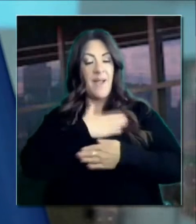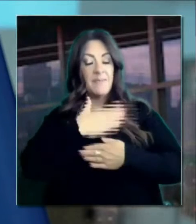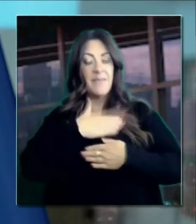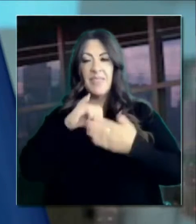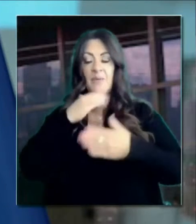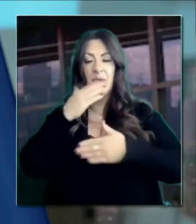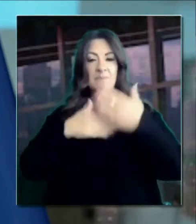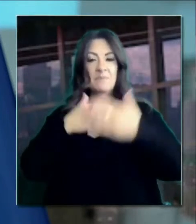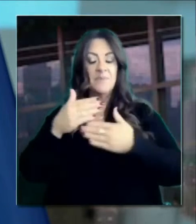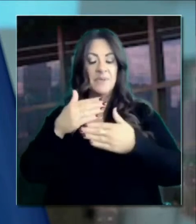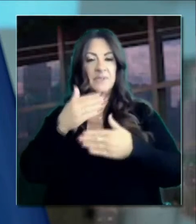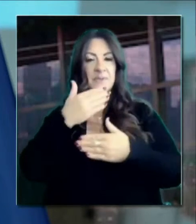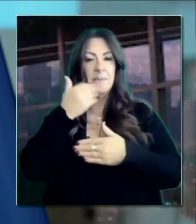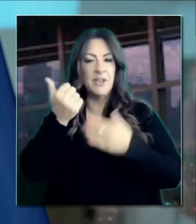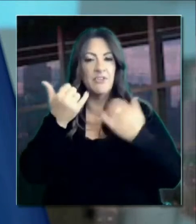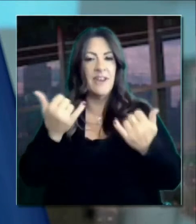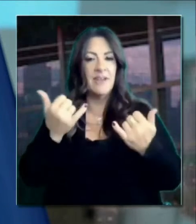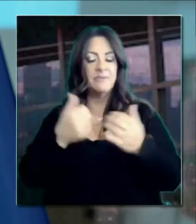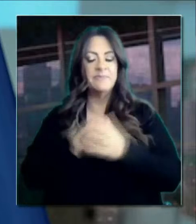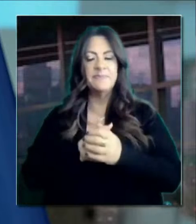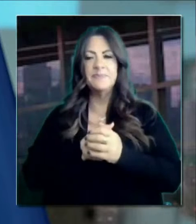Vicky Gonzalez, KPRA.